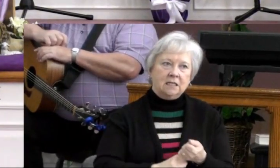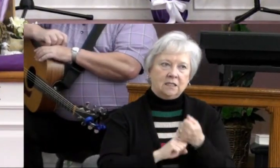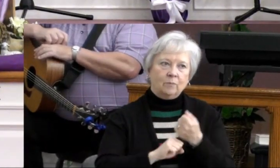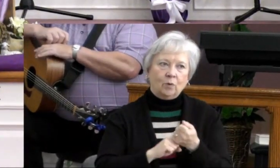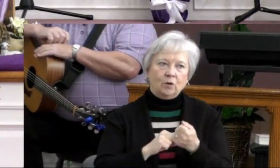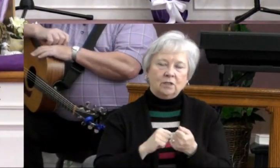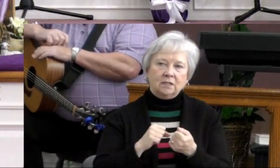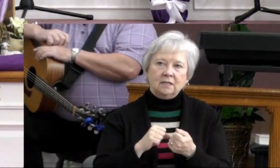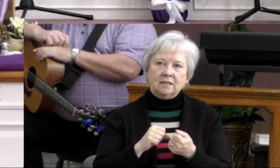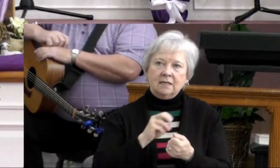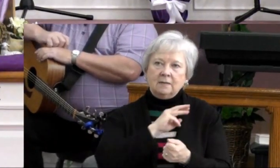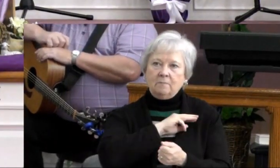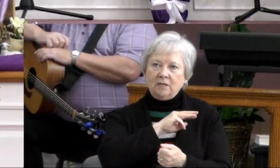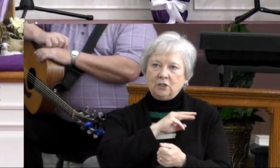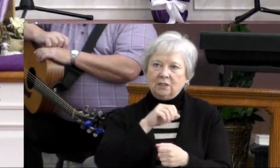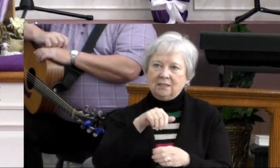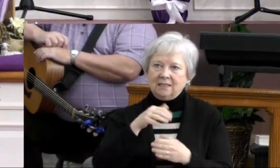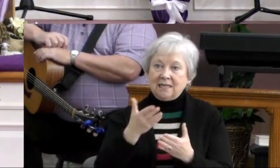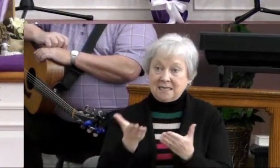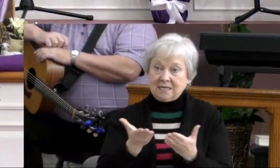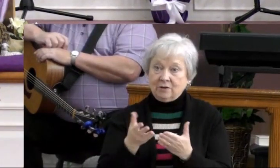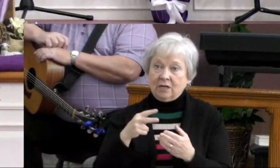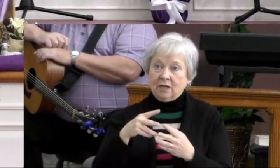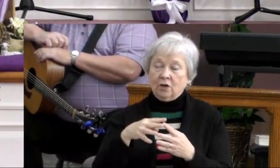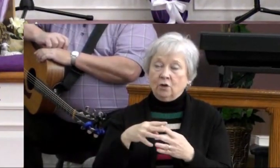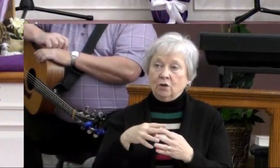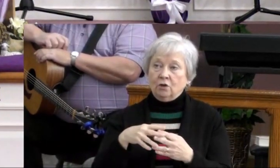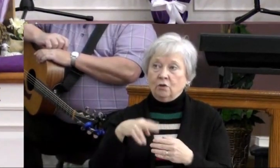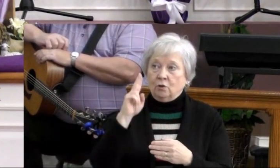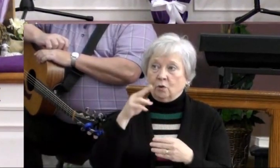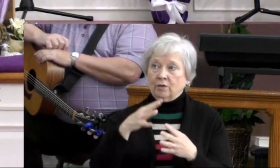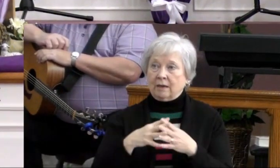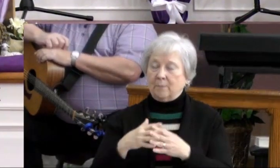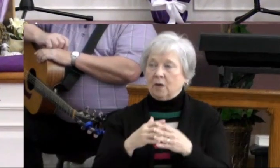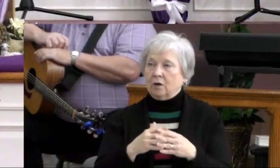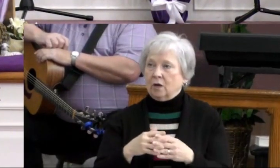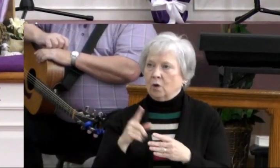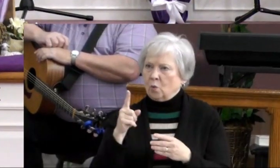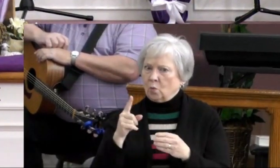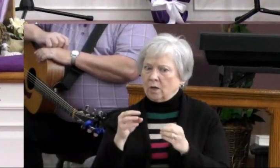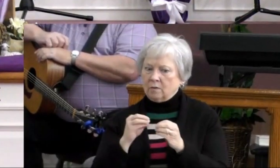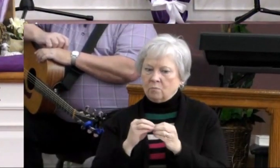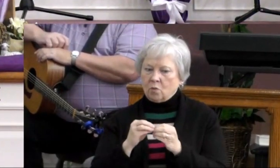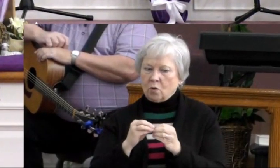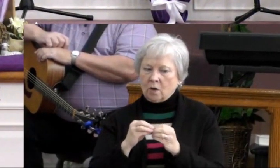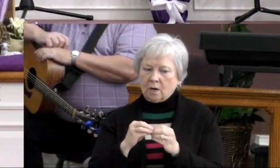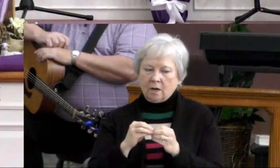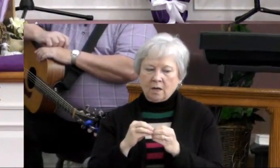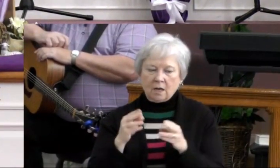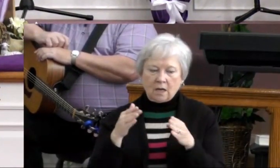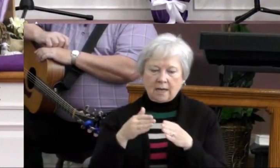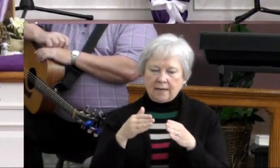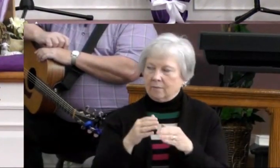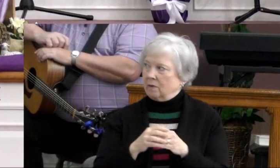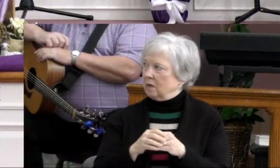ministries and missionaries here in North America. I do one item that I will add that